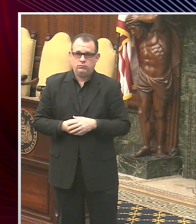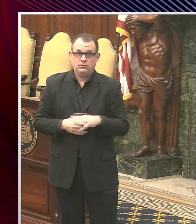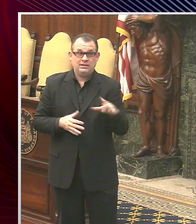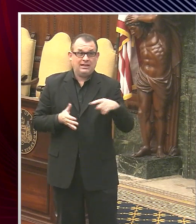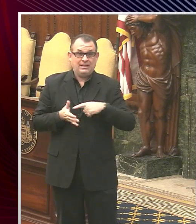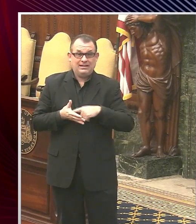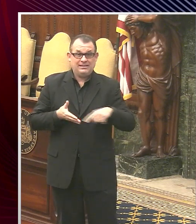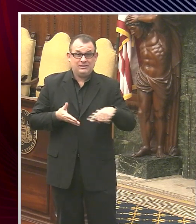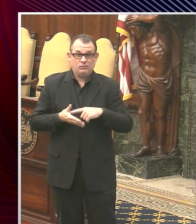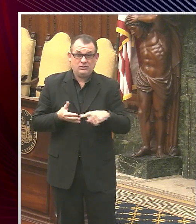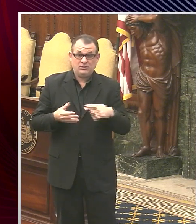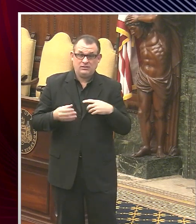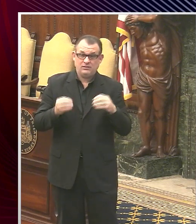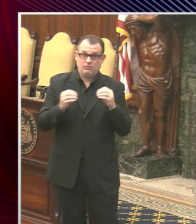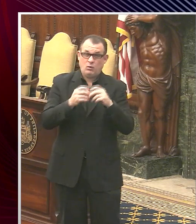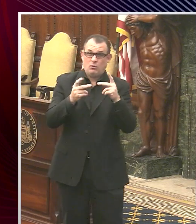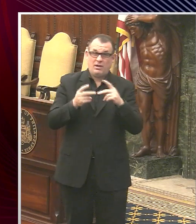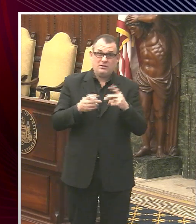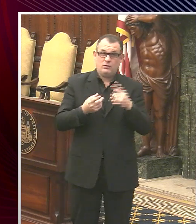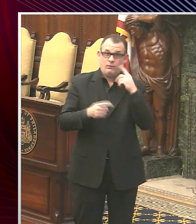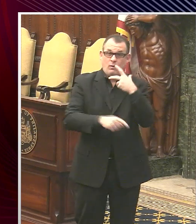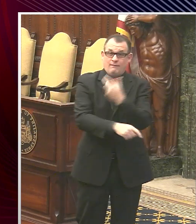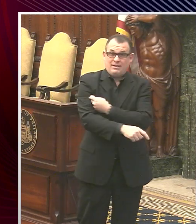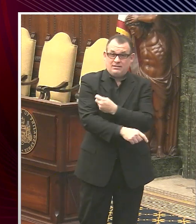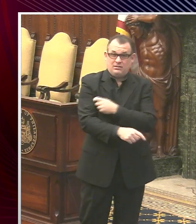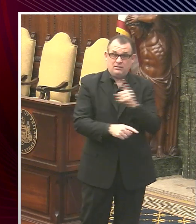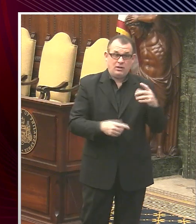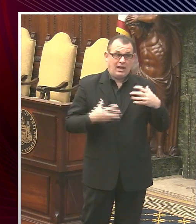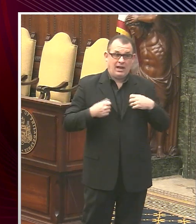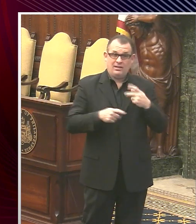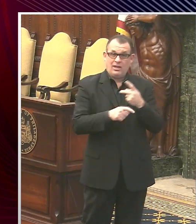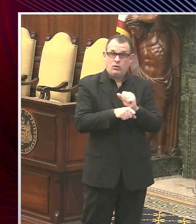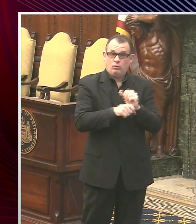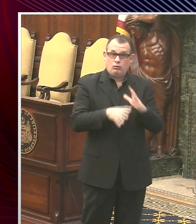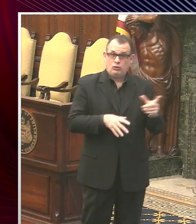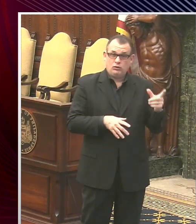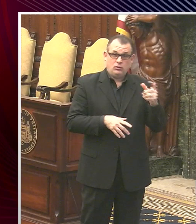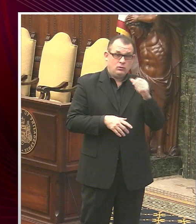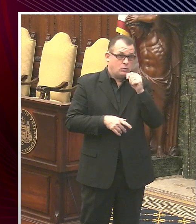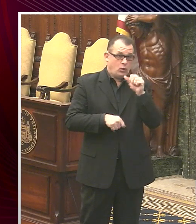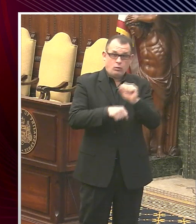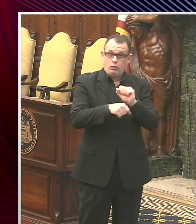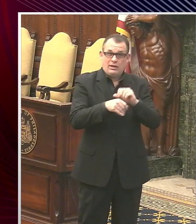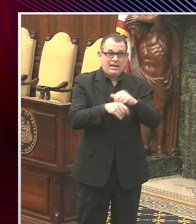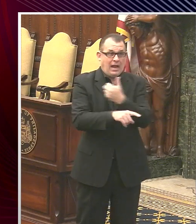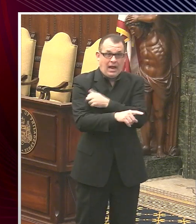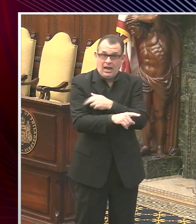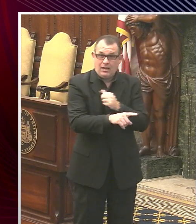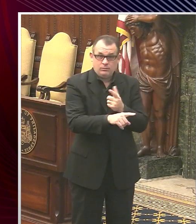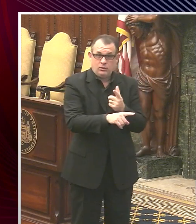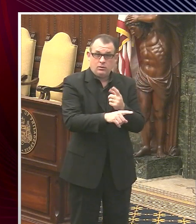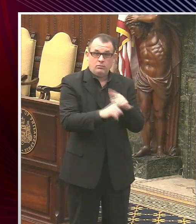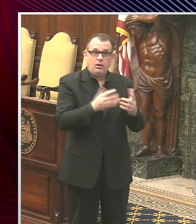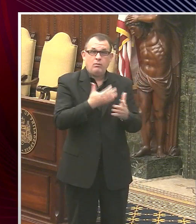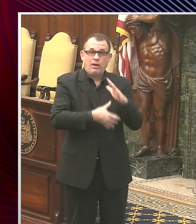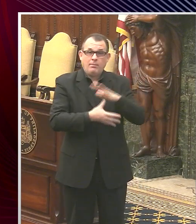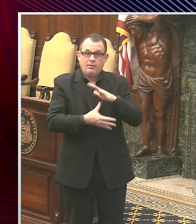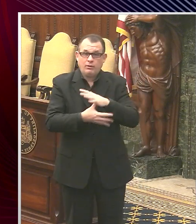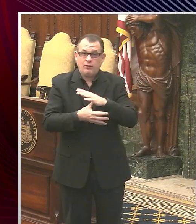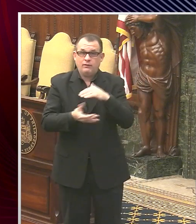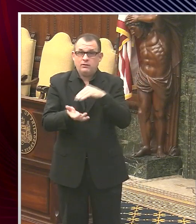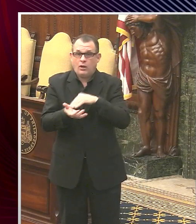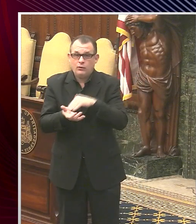more sites to vaccinate these unaffiliated healthcare workers, the ones that don't work in hospitals, such as primary care physicians and their